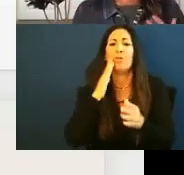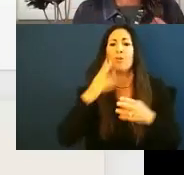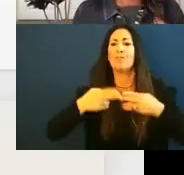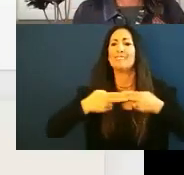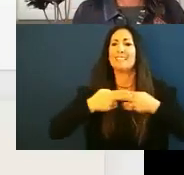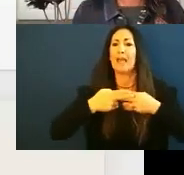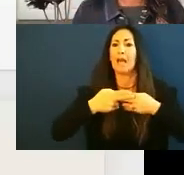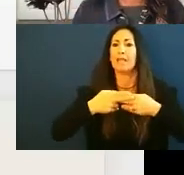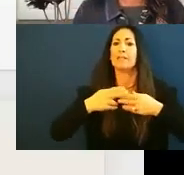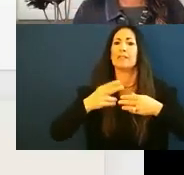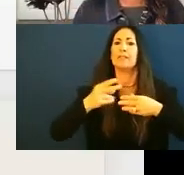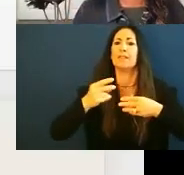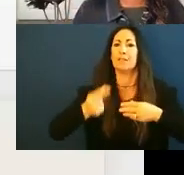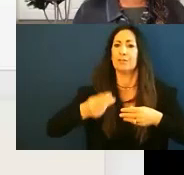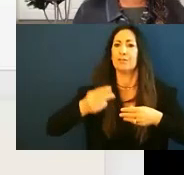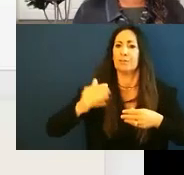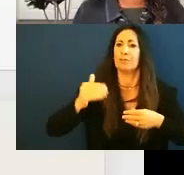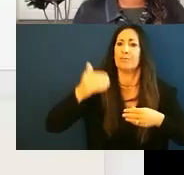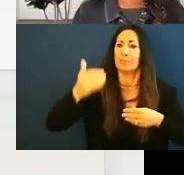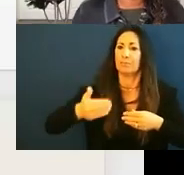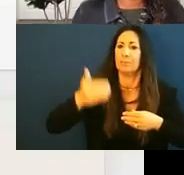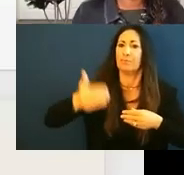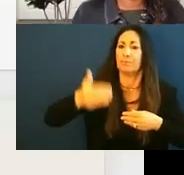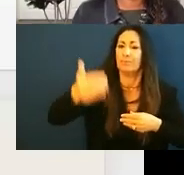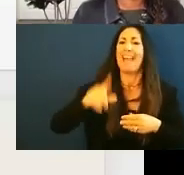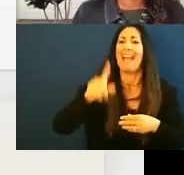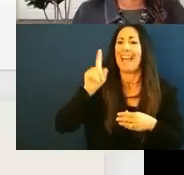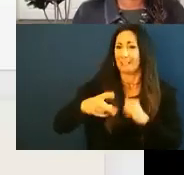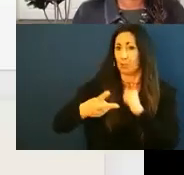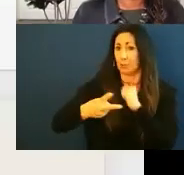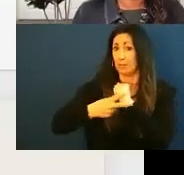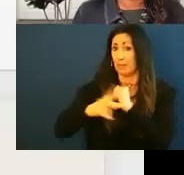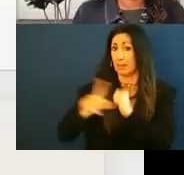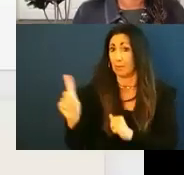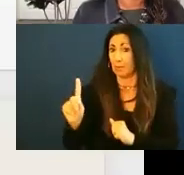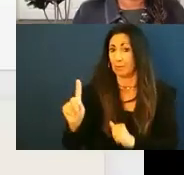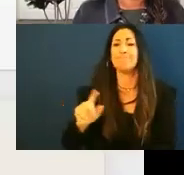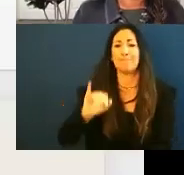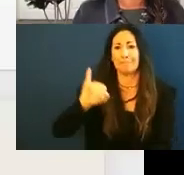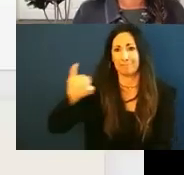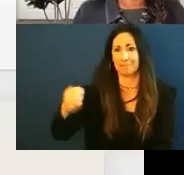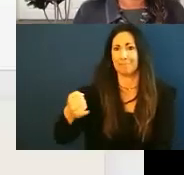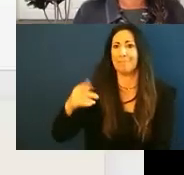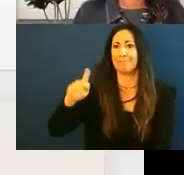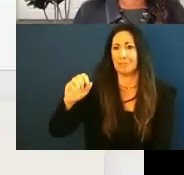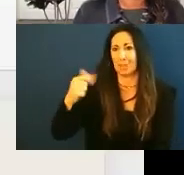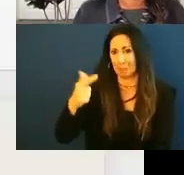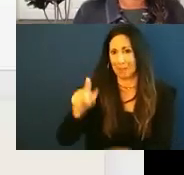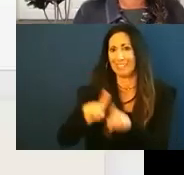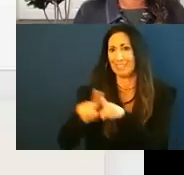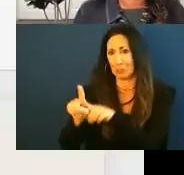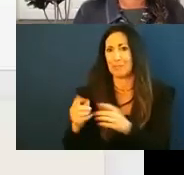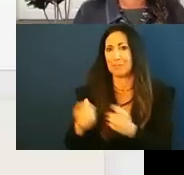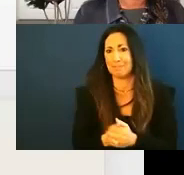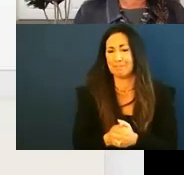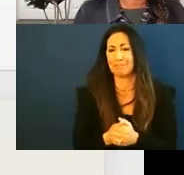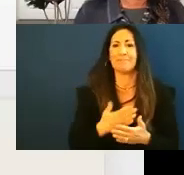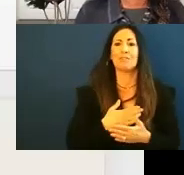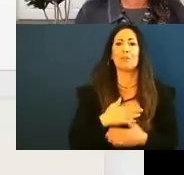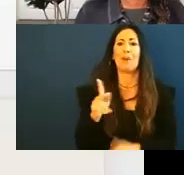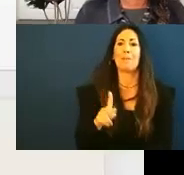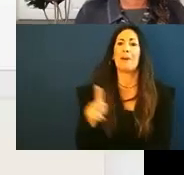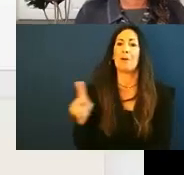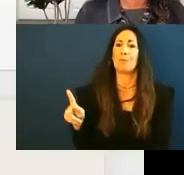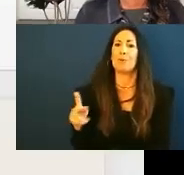own, it has to be saved in a JPEG as well. So my PowerPoint,